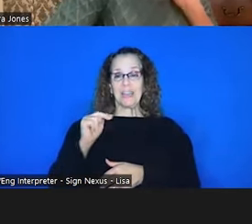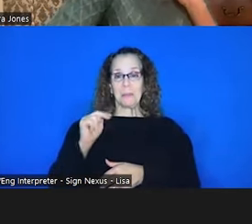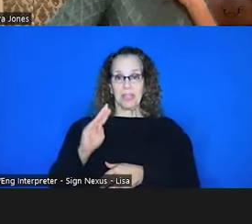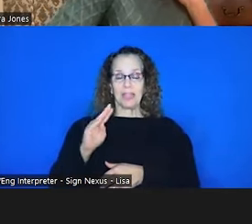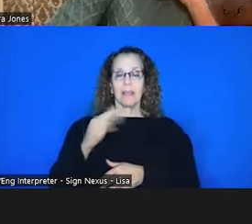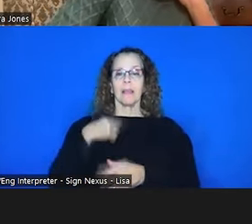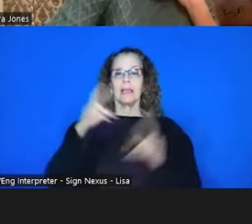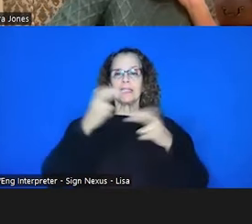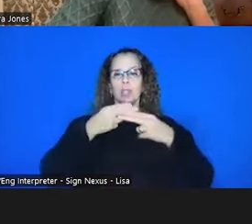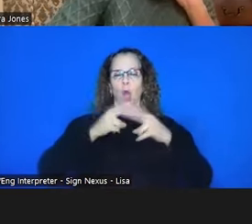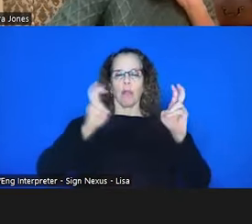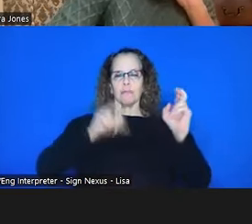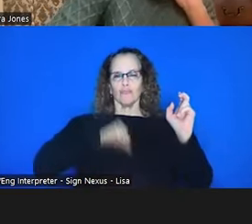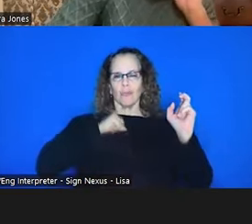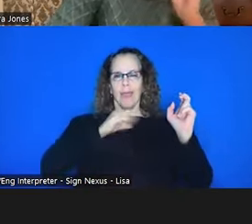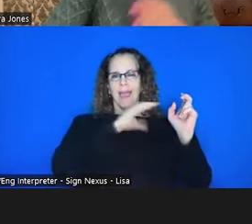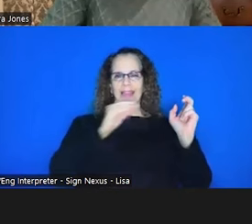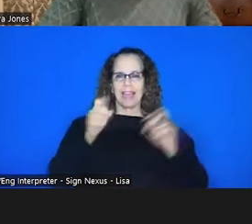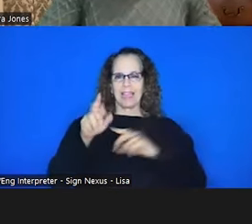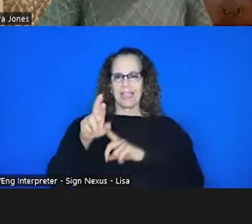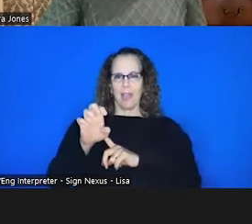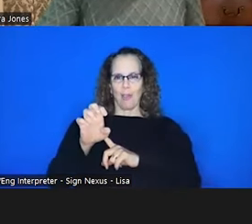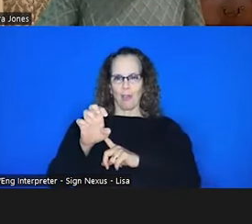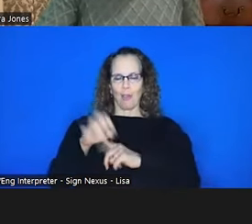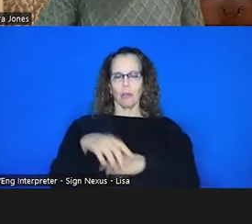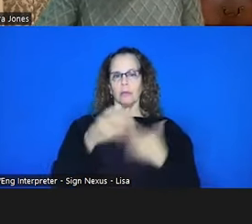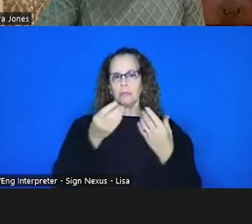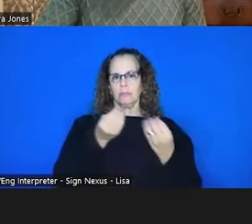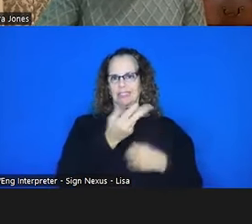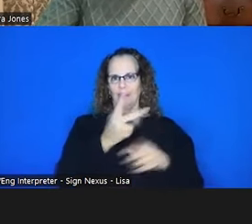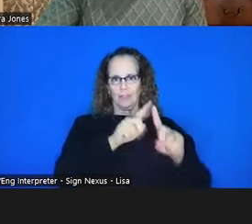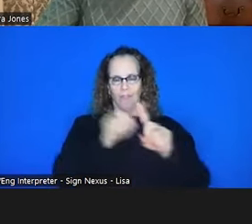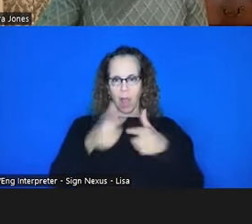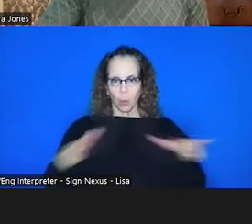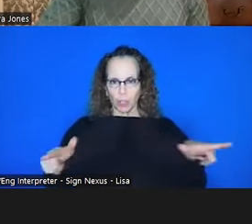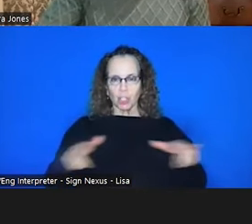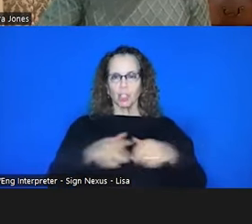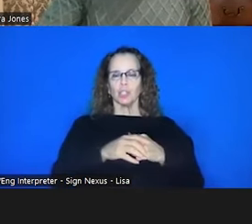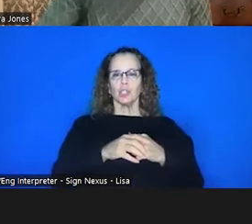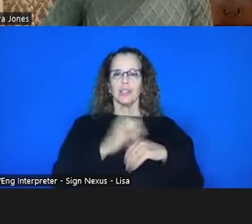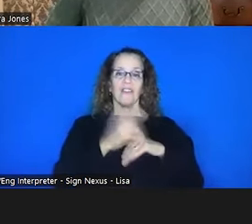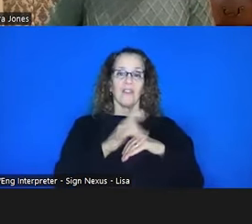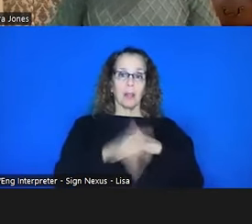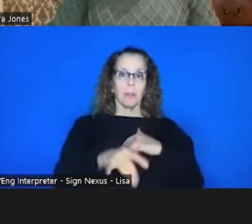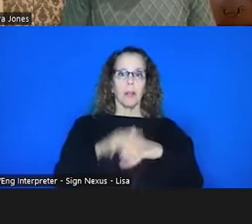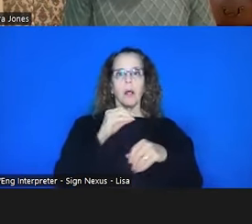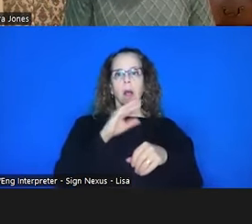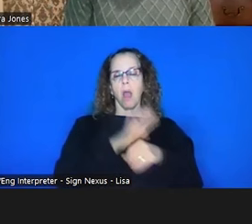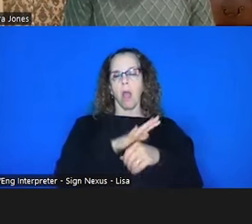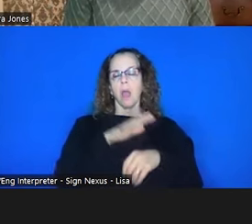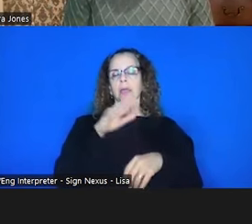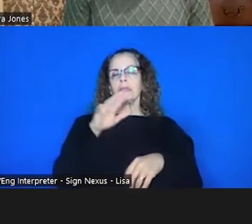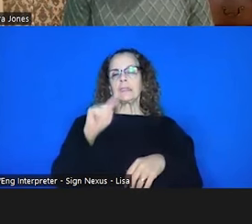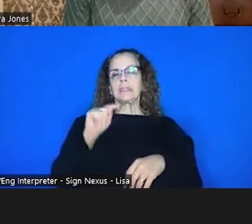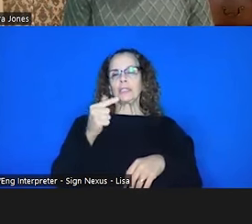Care. And, you know, it's available in multiple languages. It's currently available, you know, on our TGNCMB webpage. It